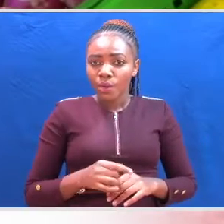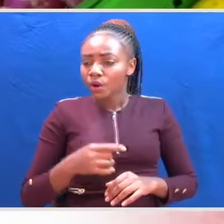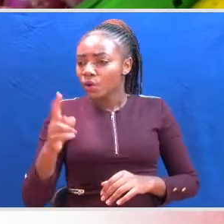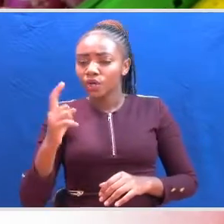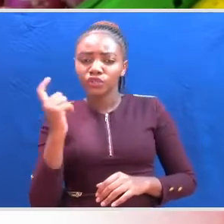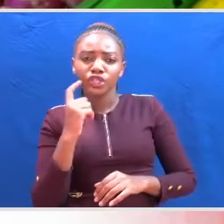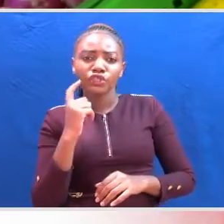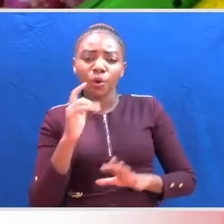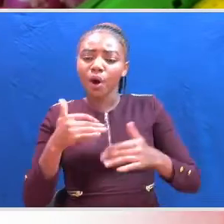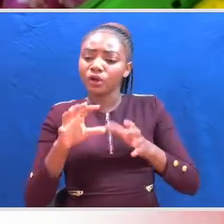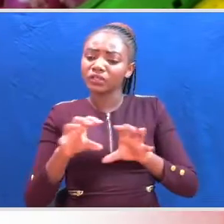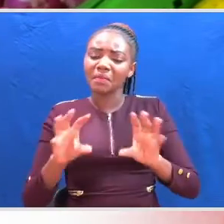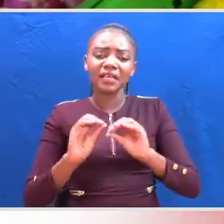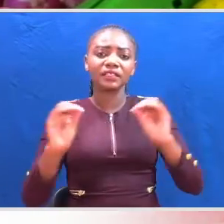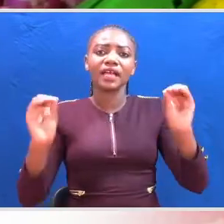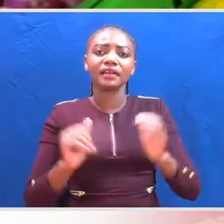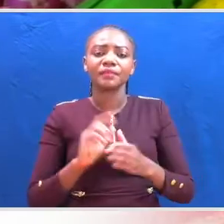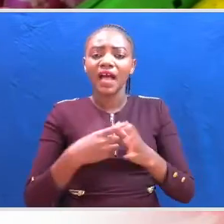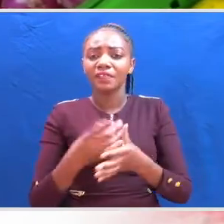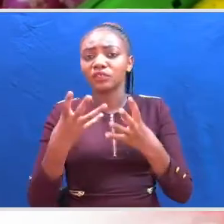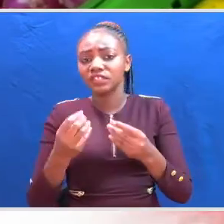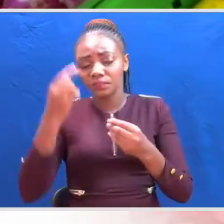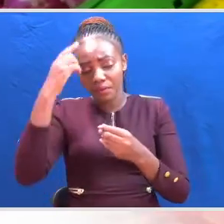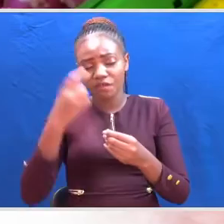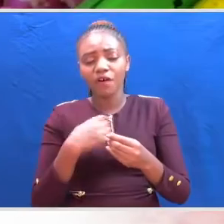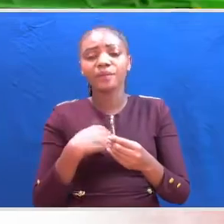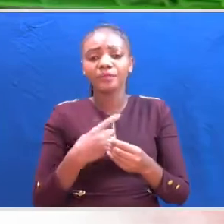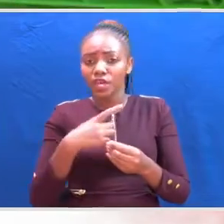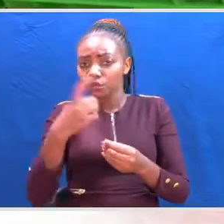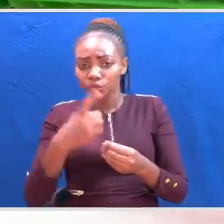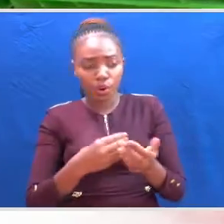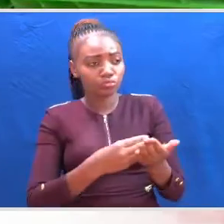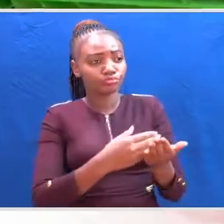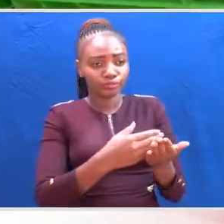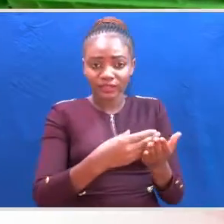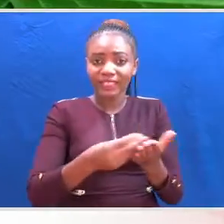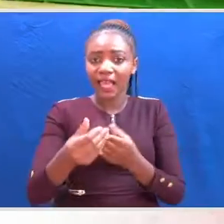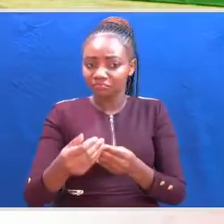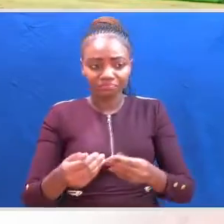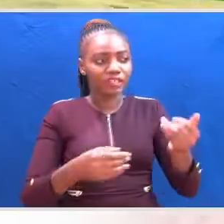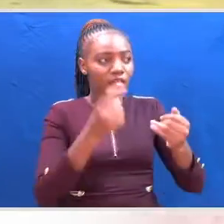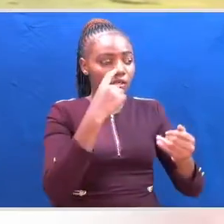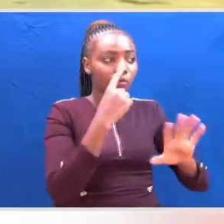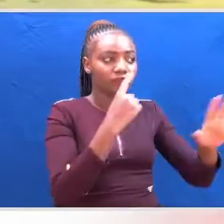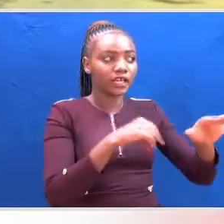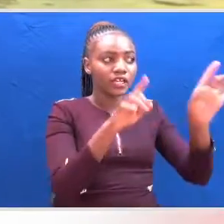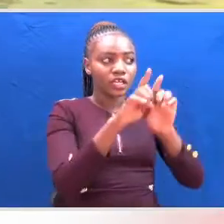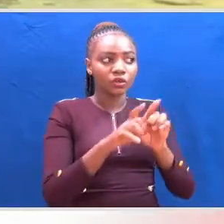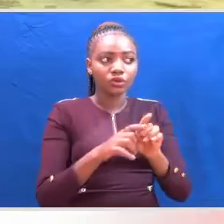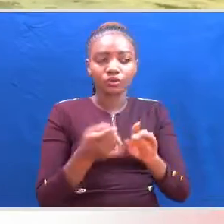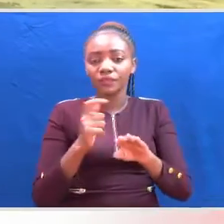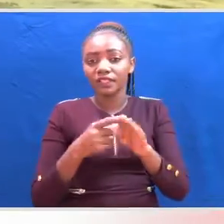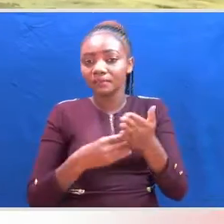to the markets. So it was easier for me to deliver to them. Pauline's father says home deliveries 3 months into